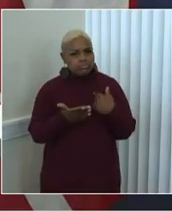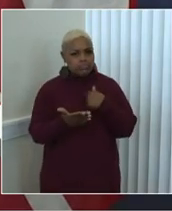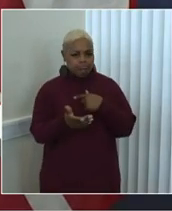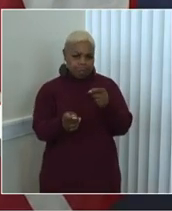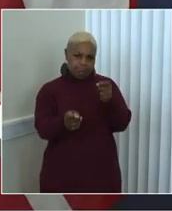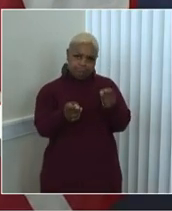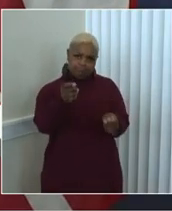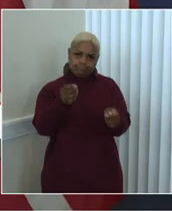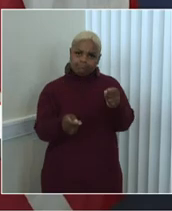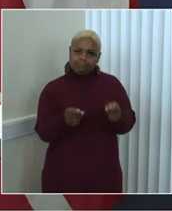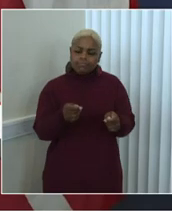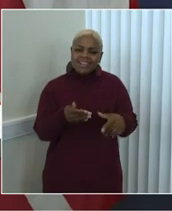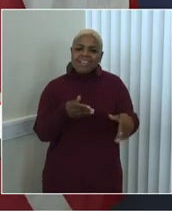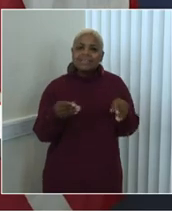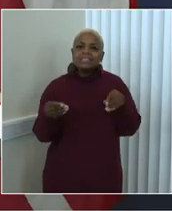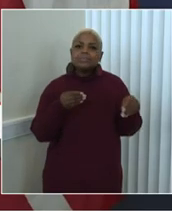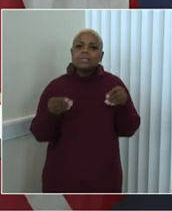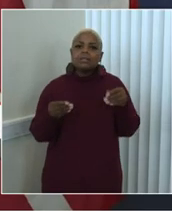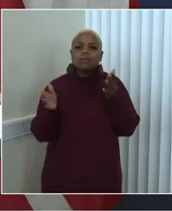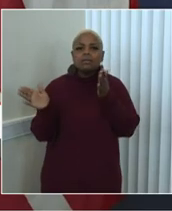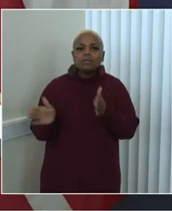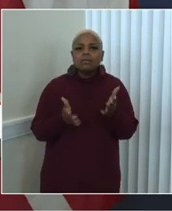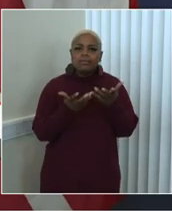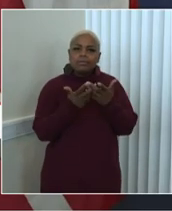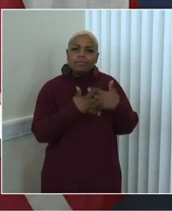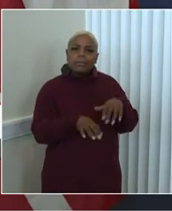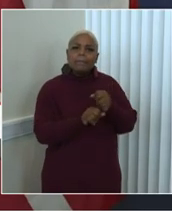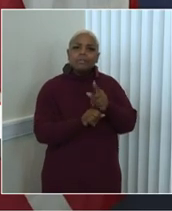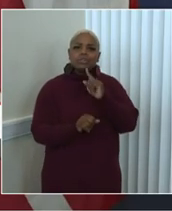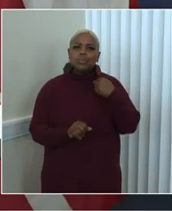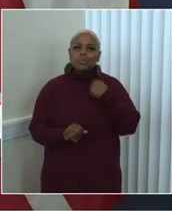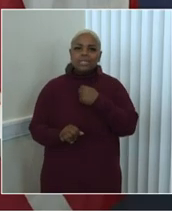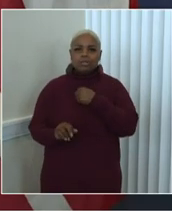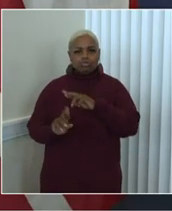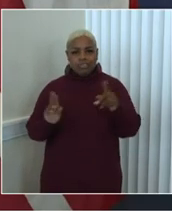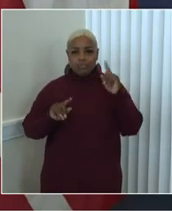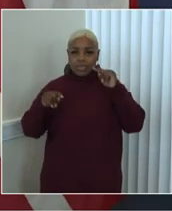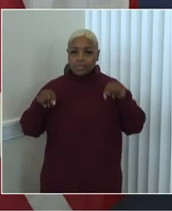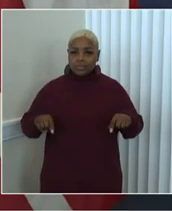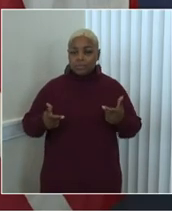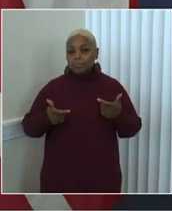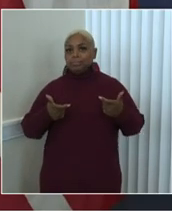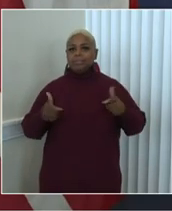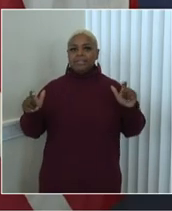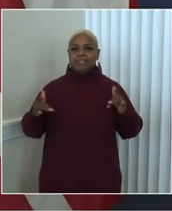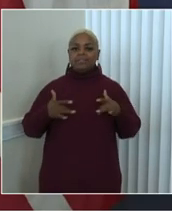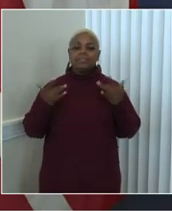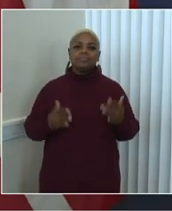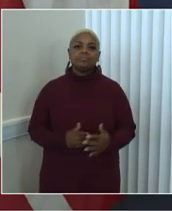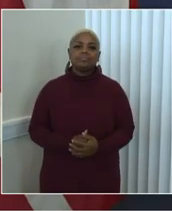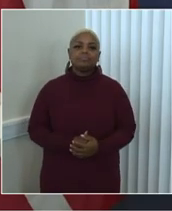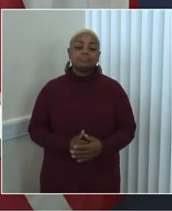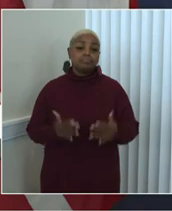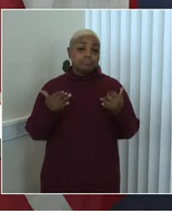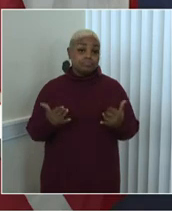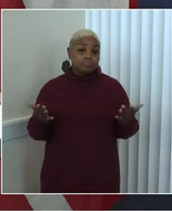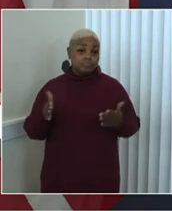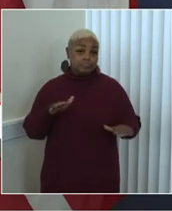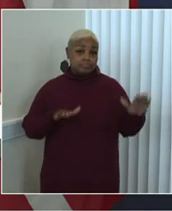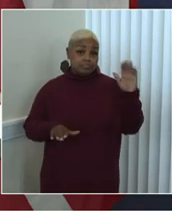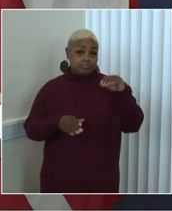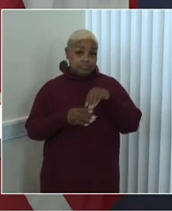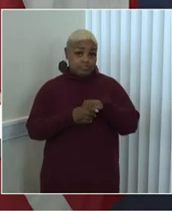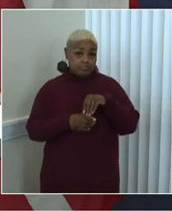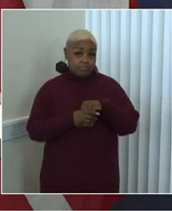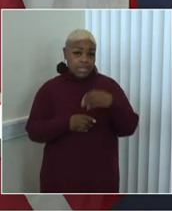the safety and security of an event of this magnitude. With the inauguration parade now taking place inside Capital One Arena, and